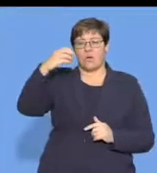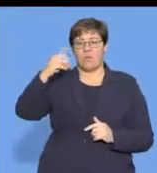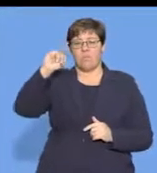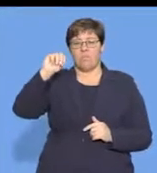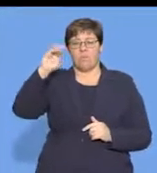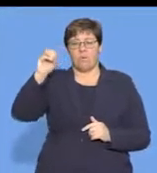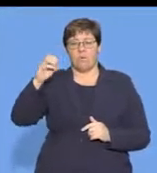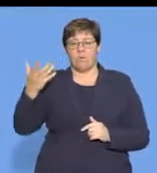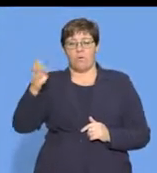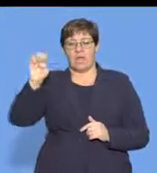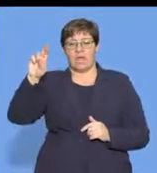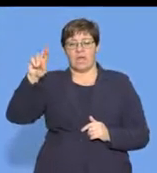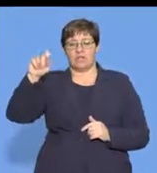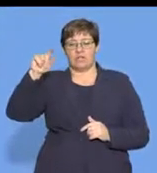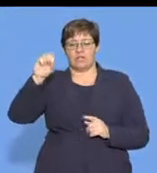Europe, which was Homo